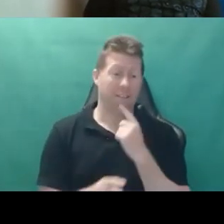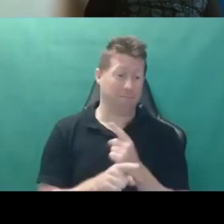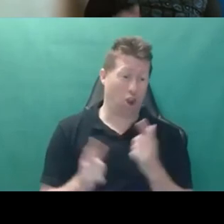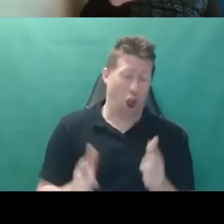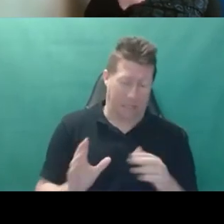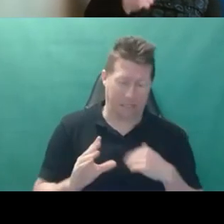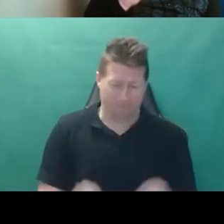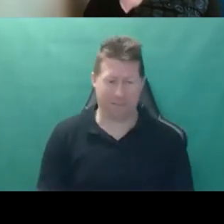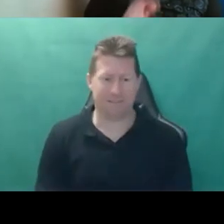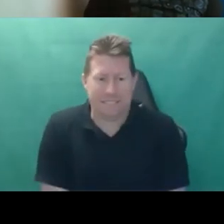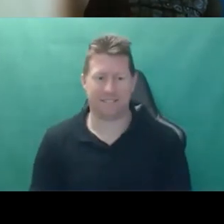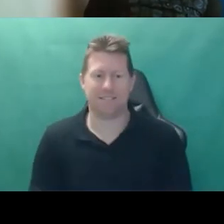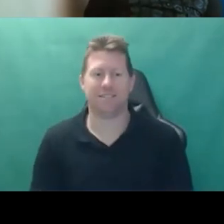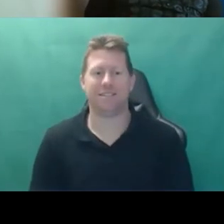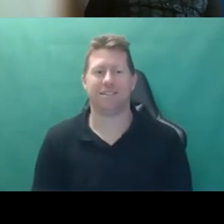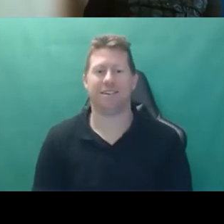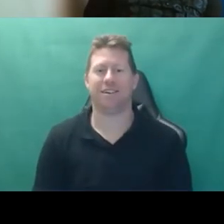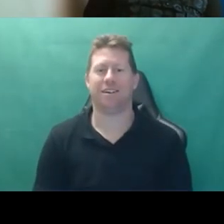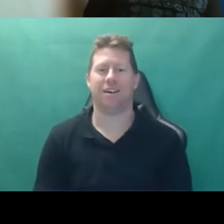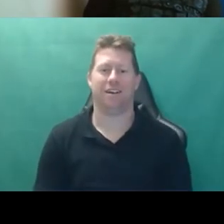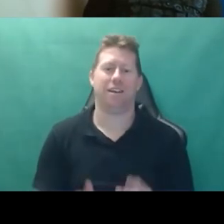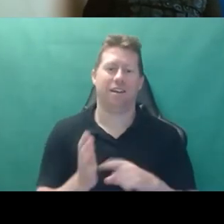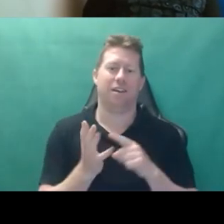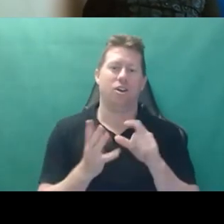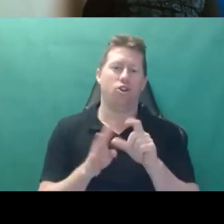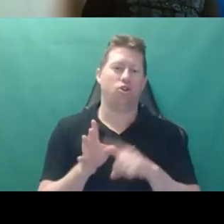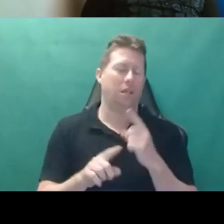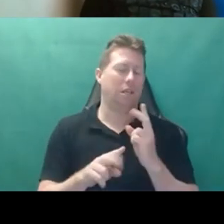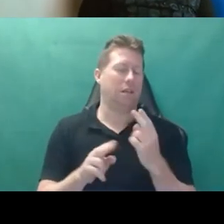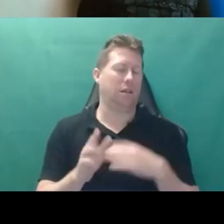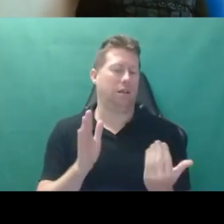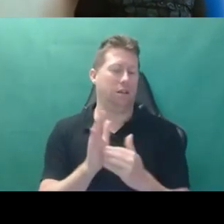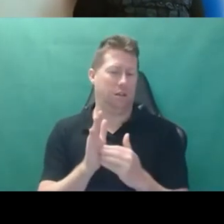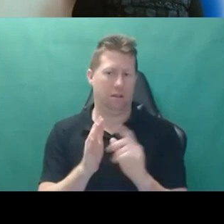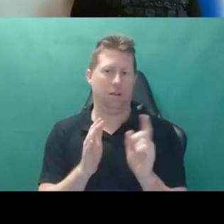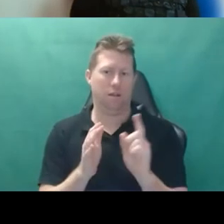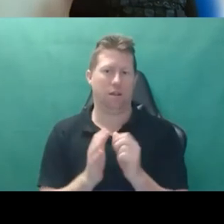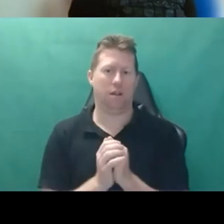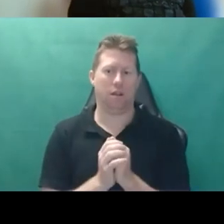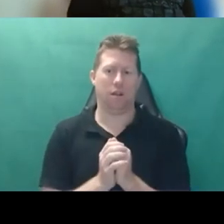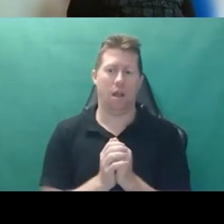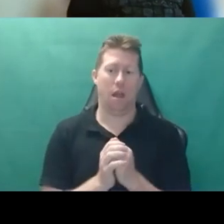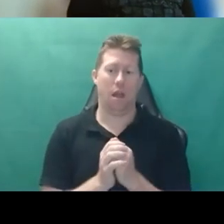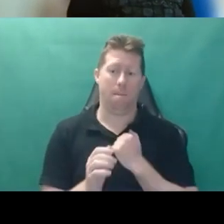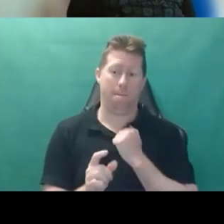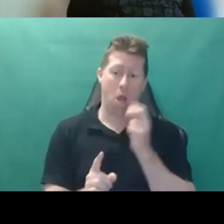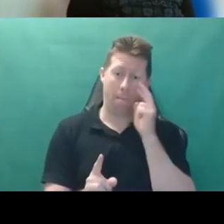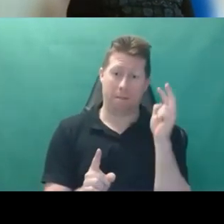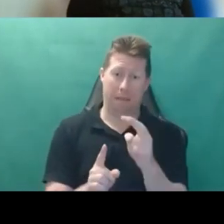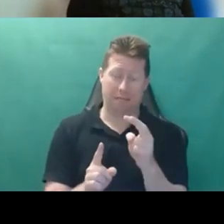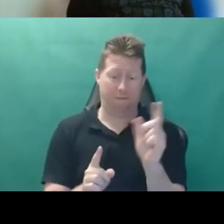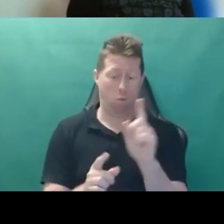there. Yeah. just, uh, quickly want to add, um, that from my point of view, um, what's